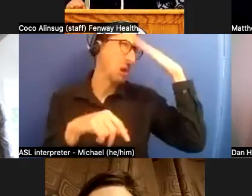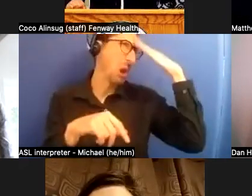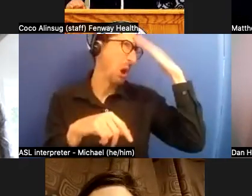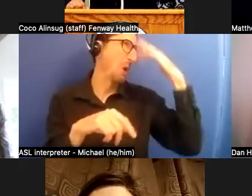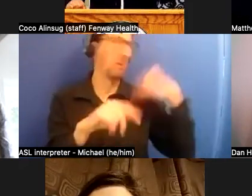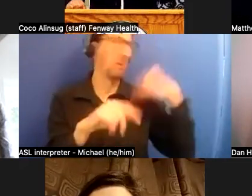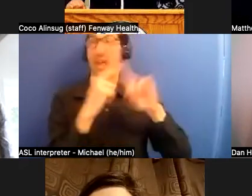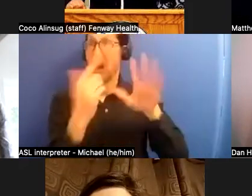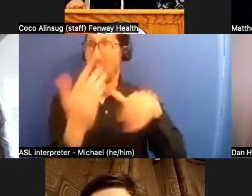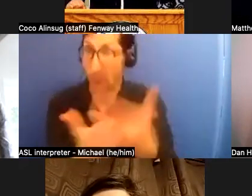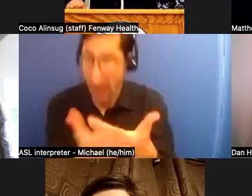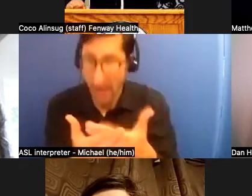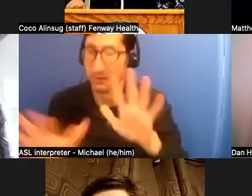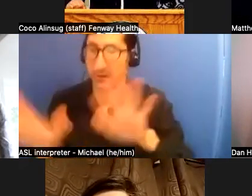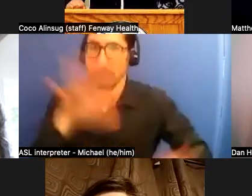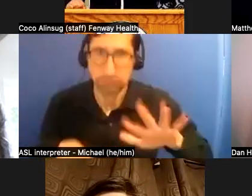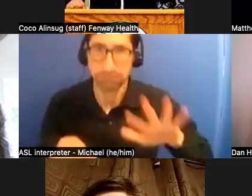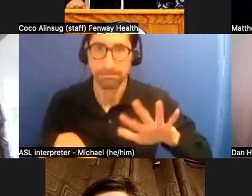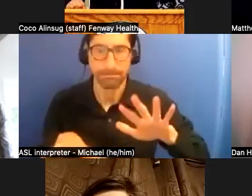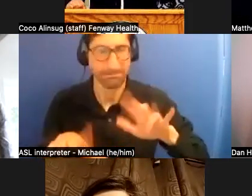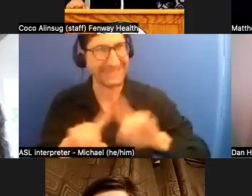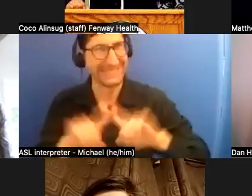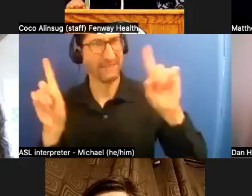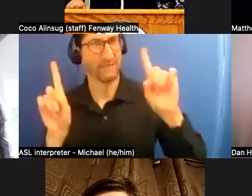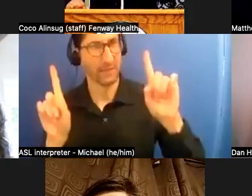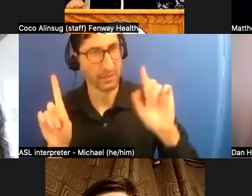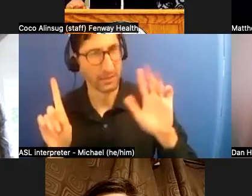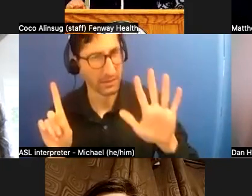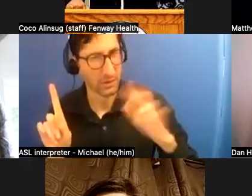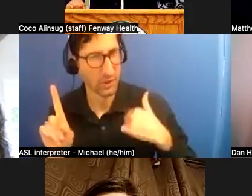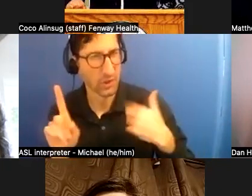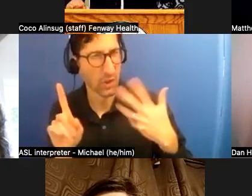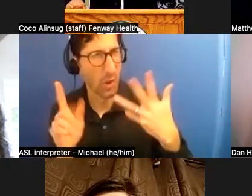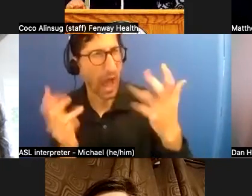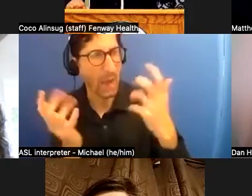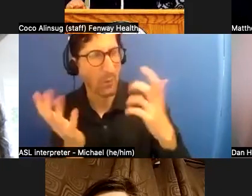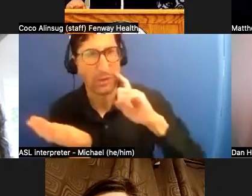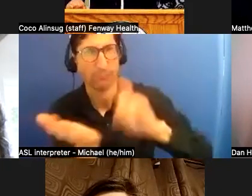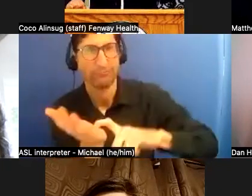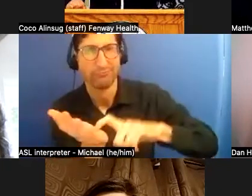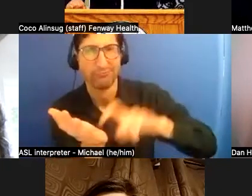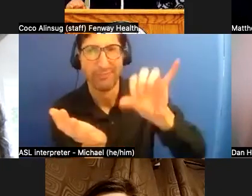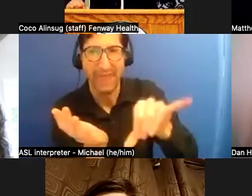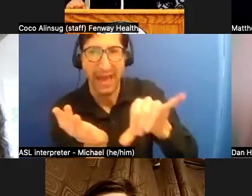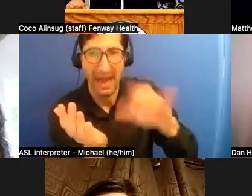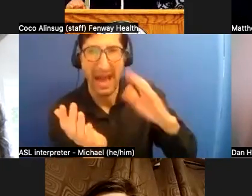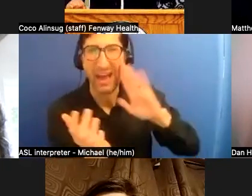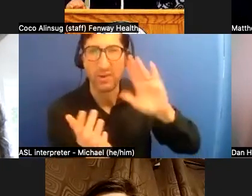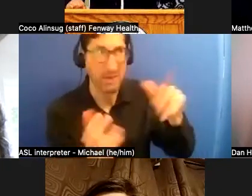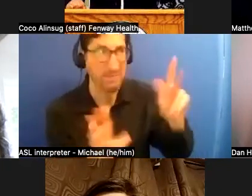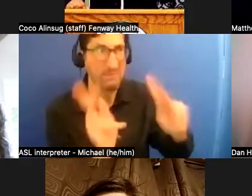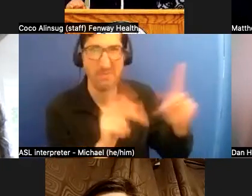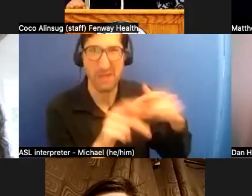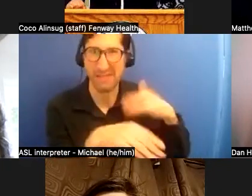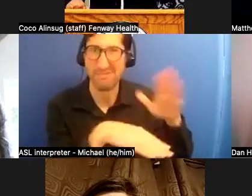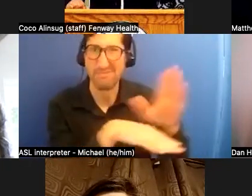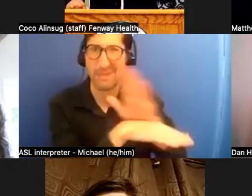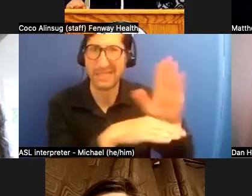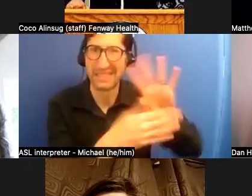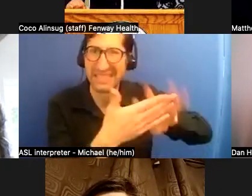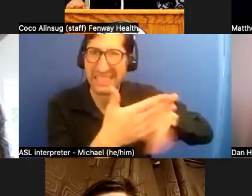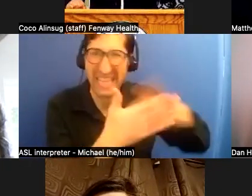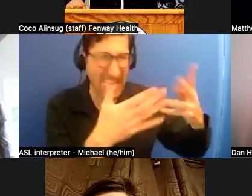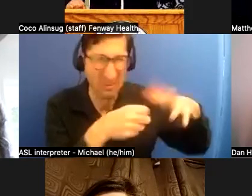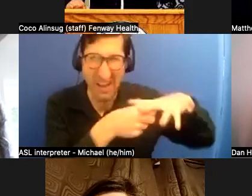I just want to say that and acknowledge that important visit. You guys took time out of your busy schedules to come